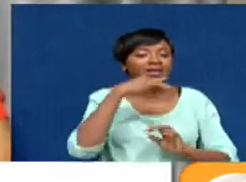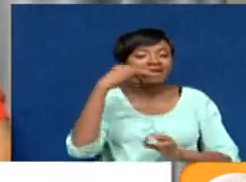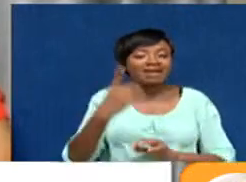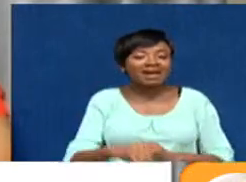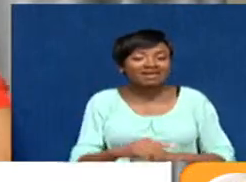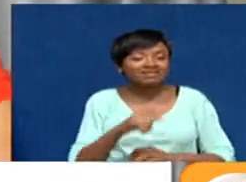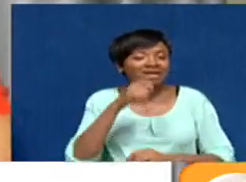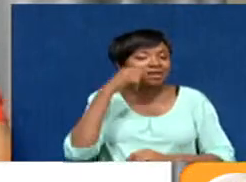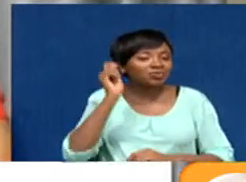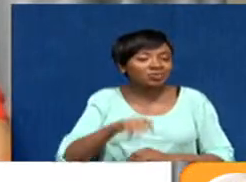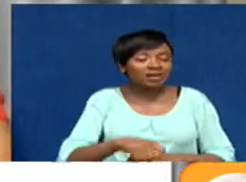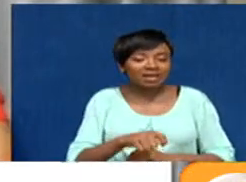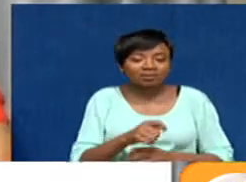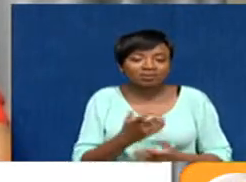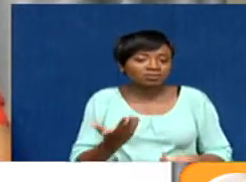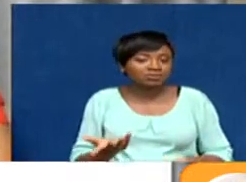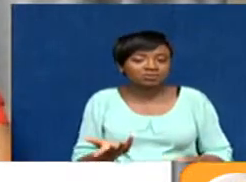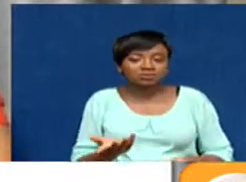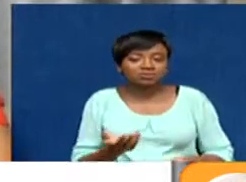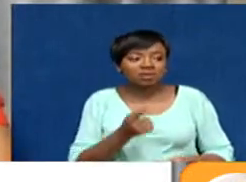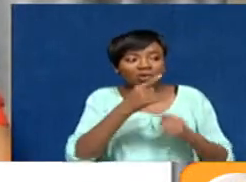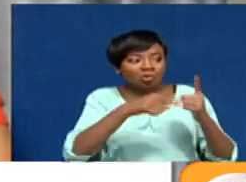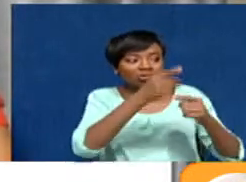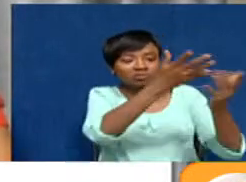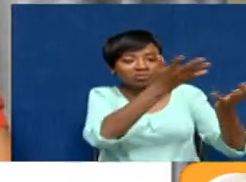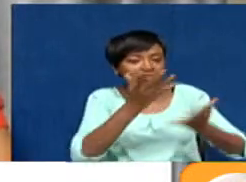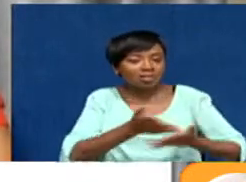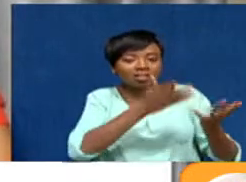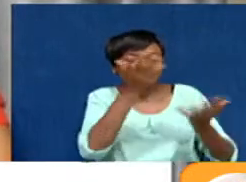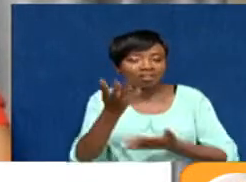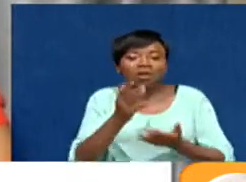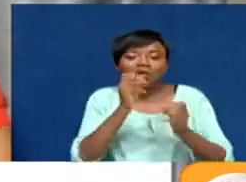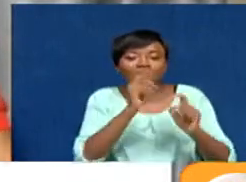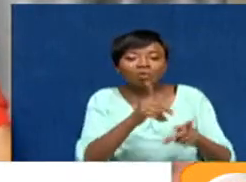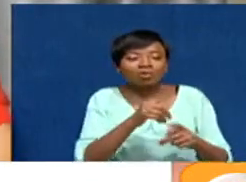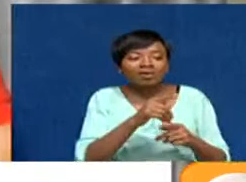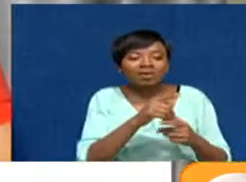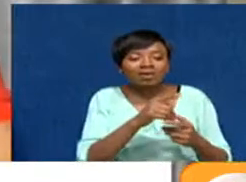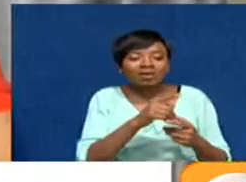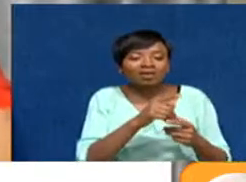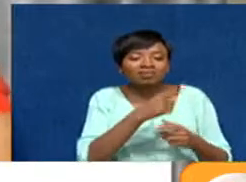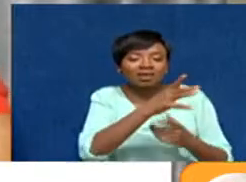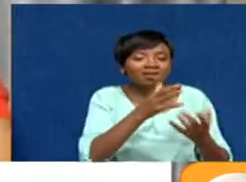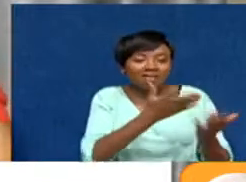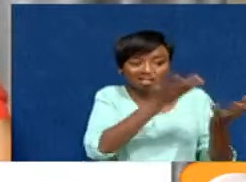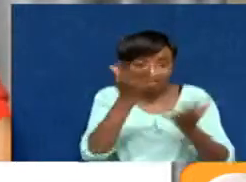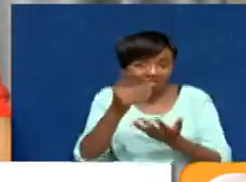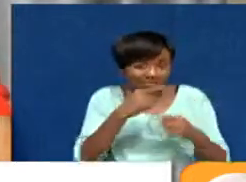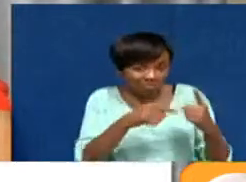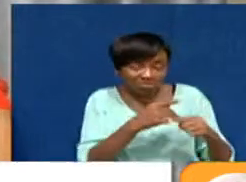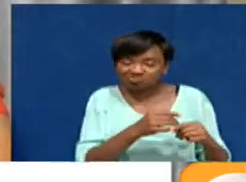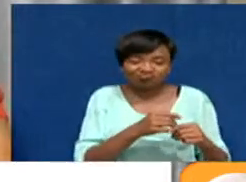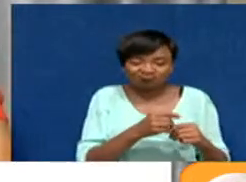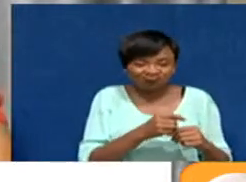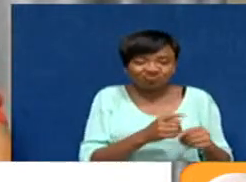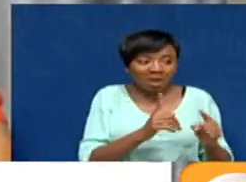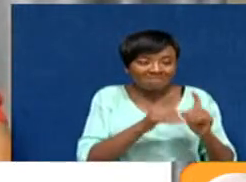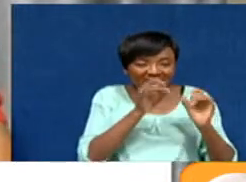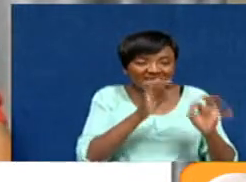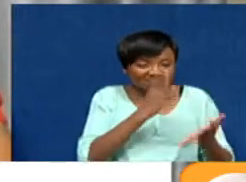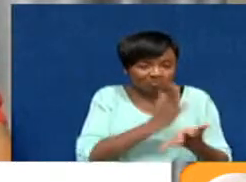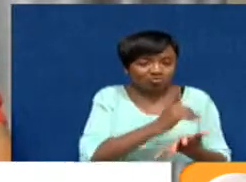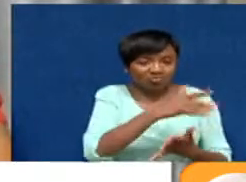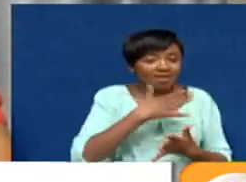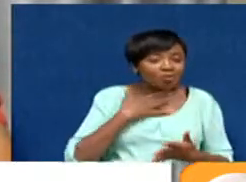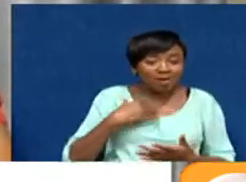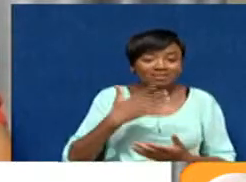Russia's held its exports. So even if they stopped the invasion, I'm sure they will not be. I mean, if they wanted to release the oil,